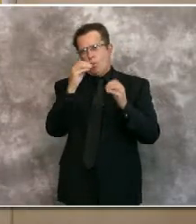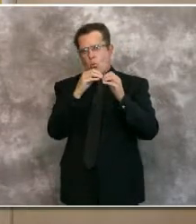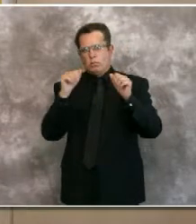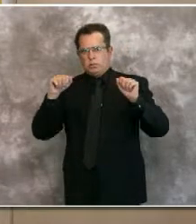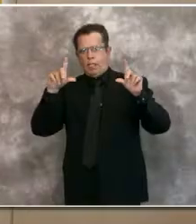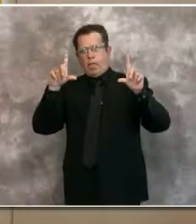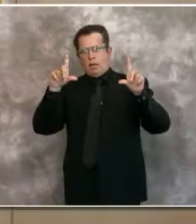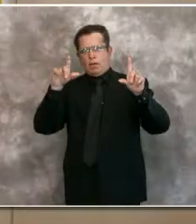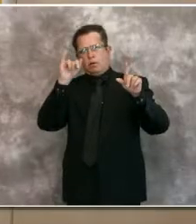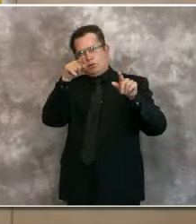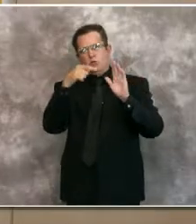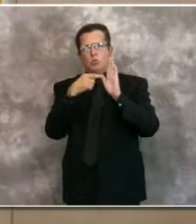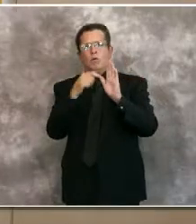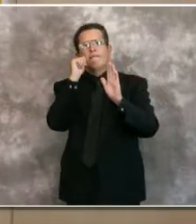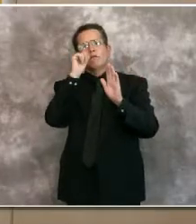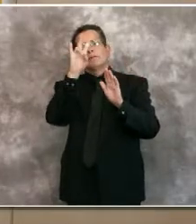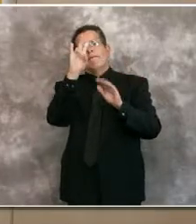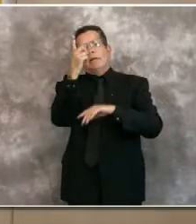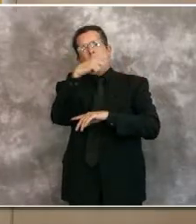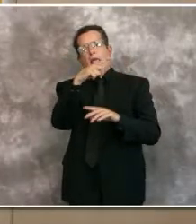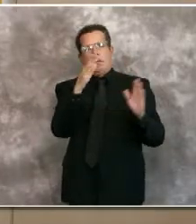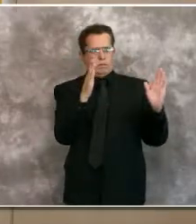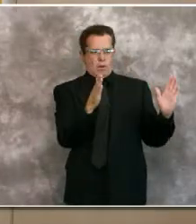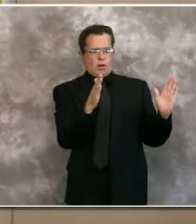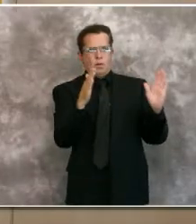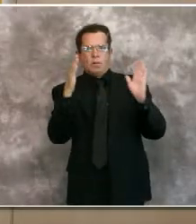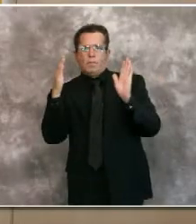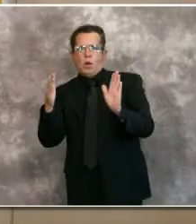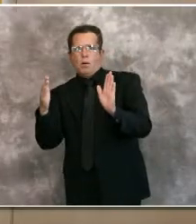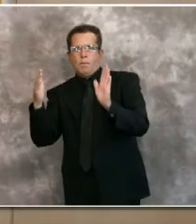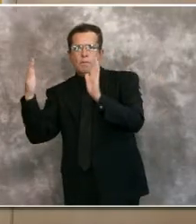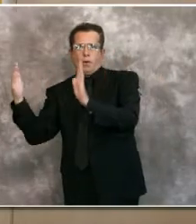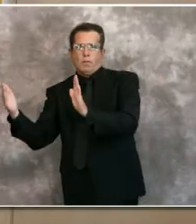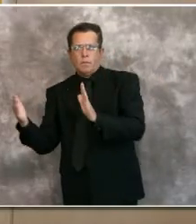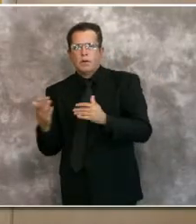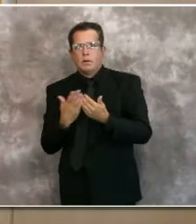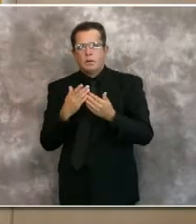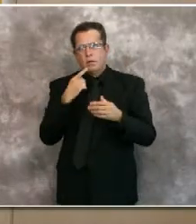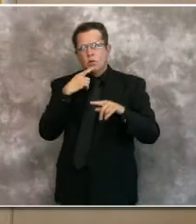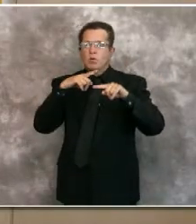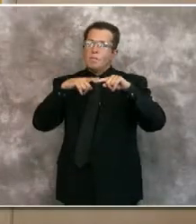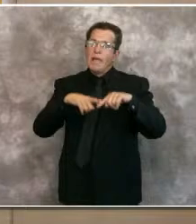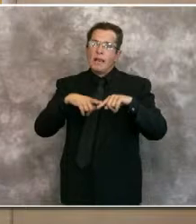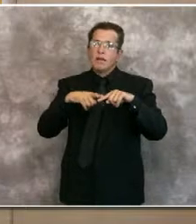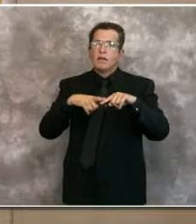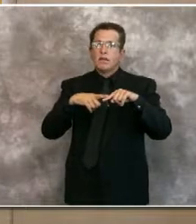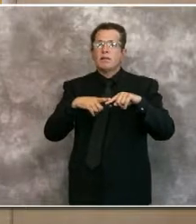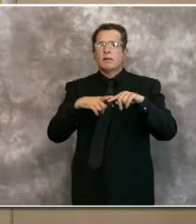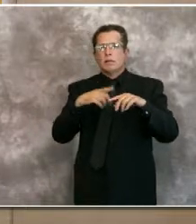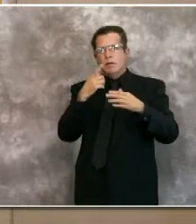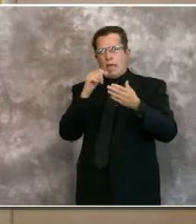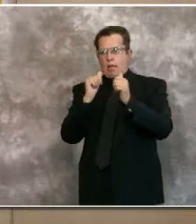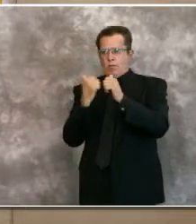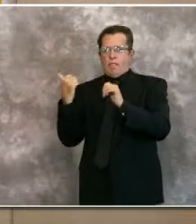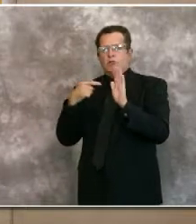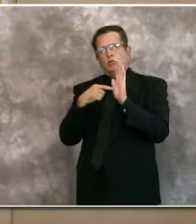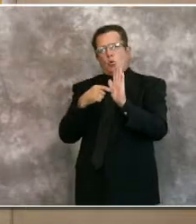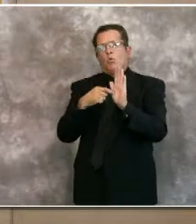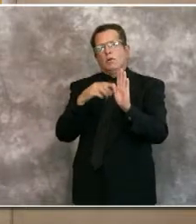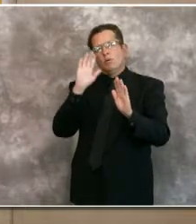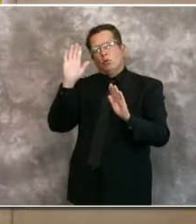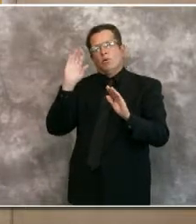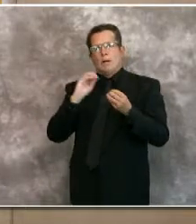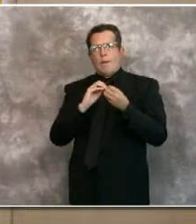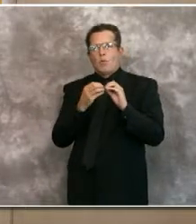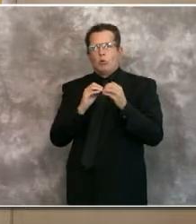which is a rolling 7-day. And it depends on how the question is asked and how the data is depicted.